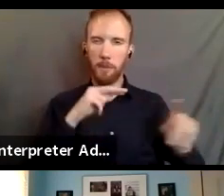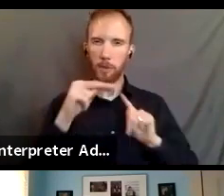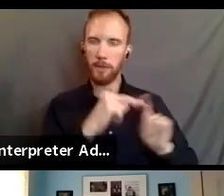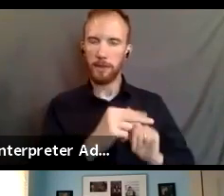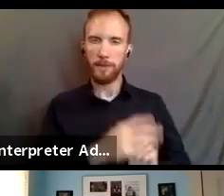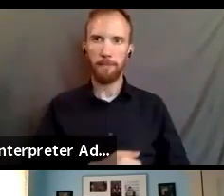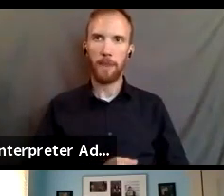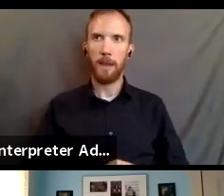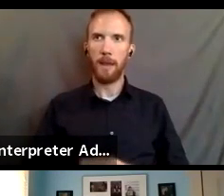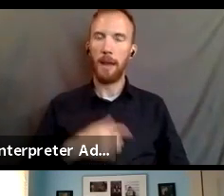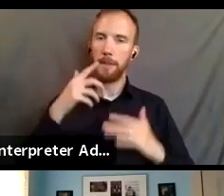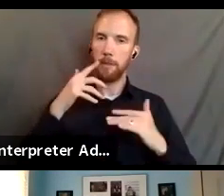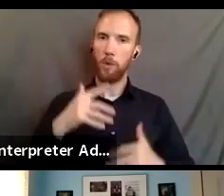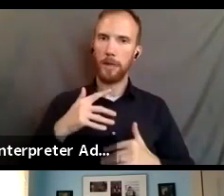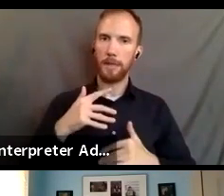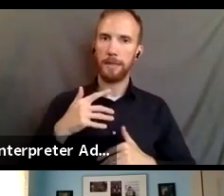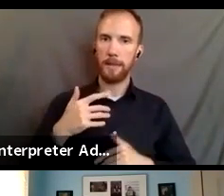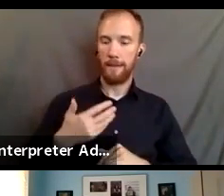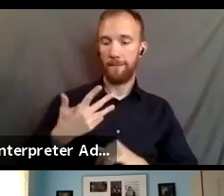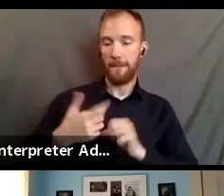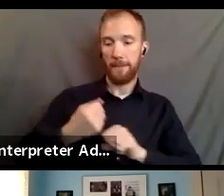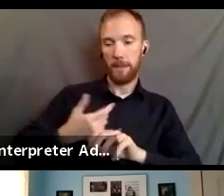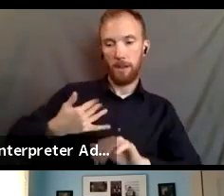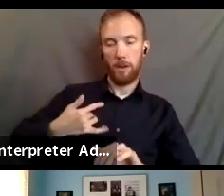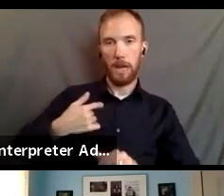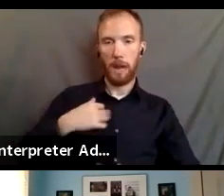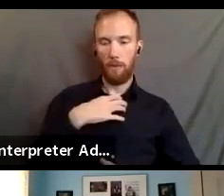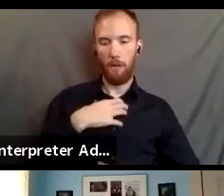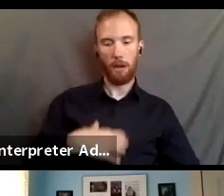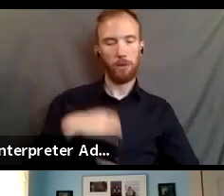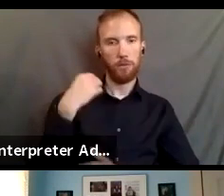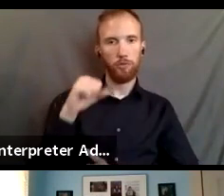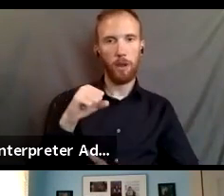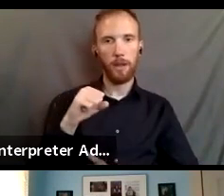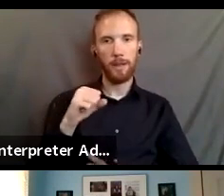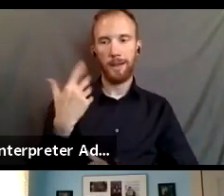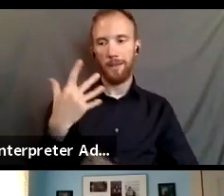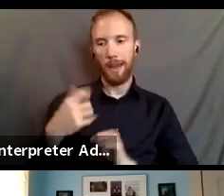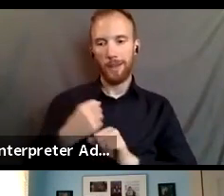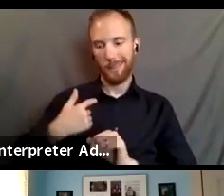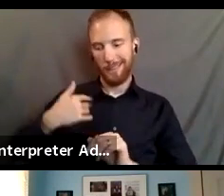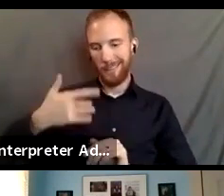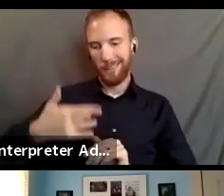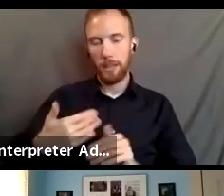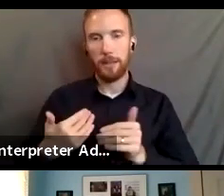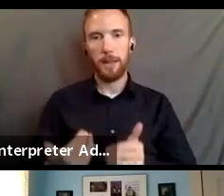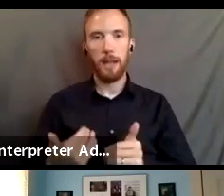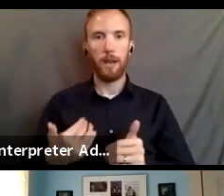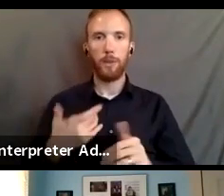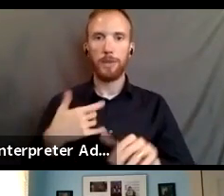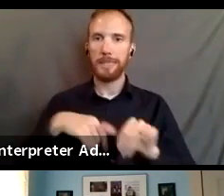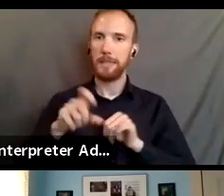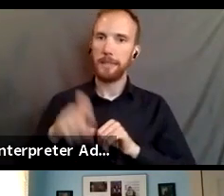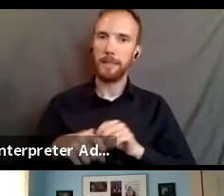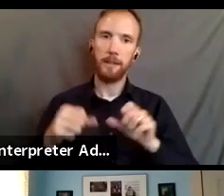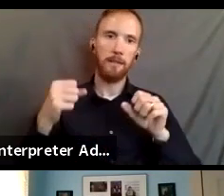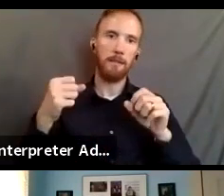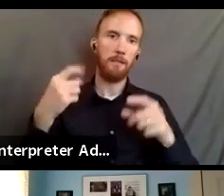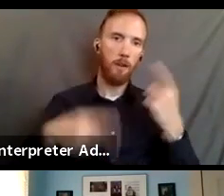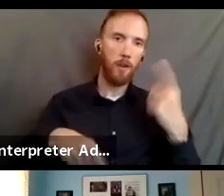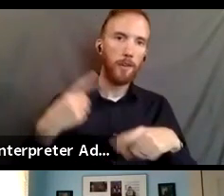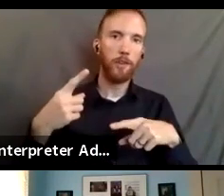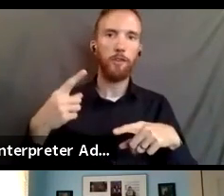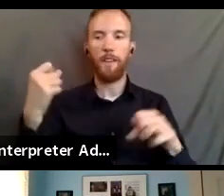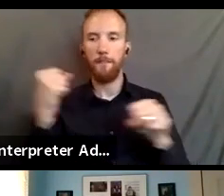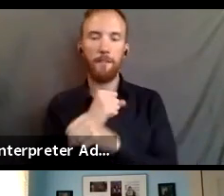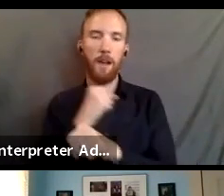hunger strike that we're still in a space where parents and young people how to argue fight and protest to get